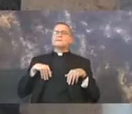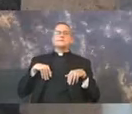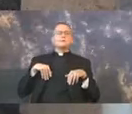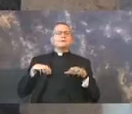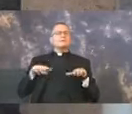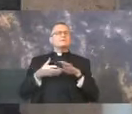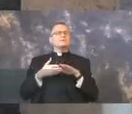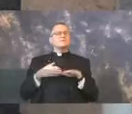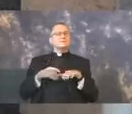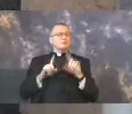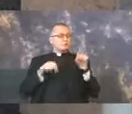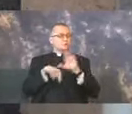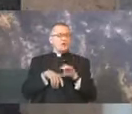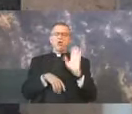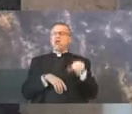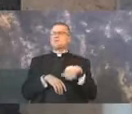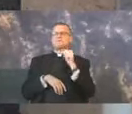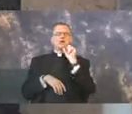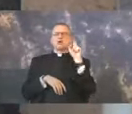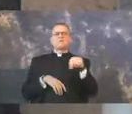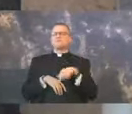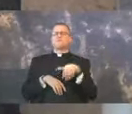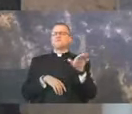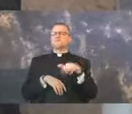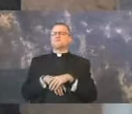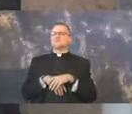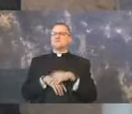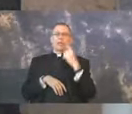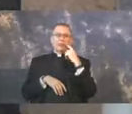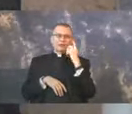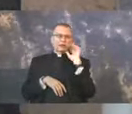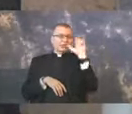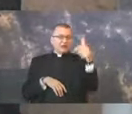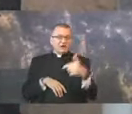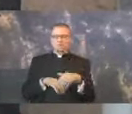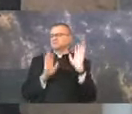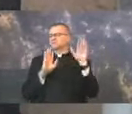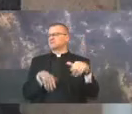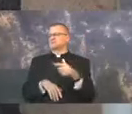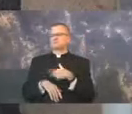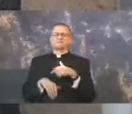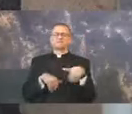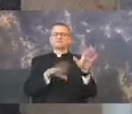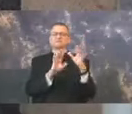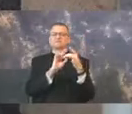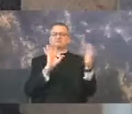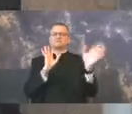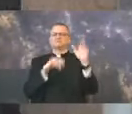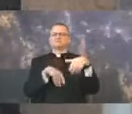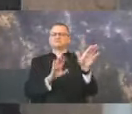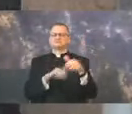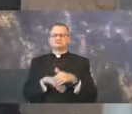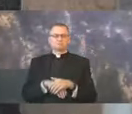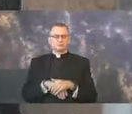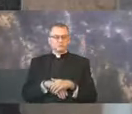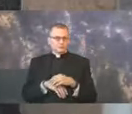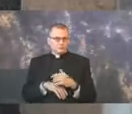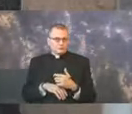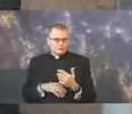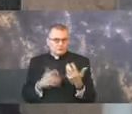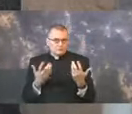is being lived virtually, somehow that can replace over time our physical presence and participation in the Mass.